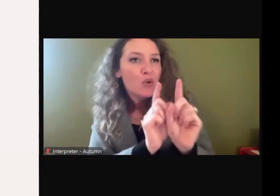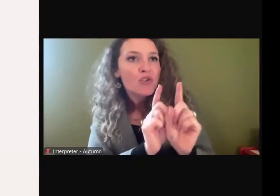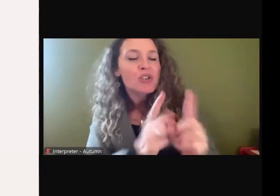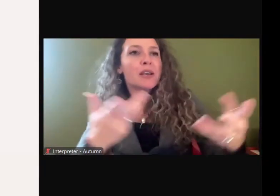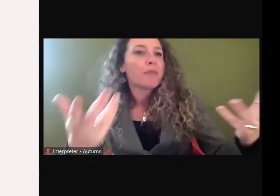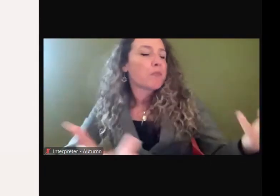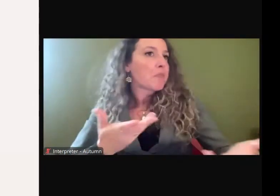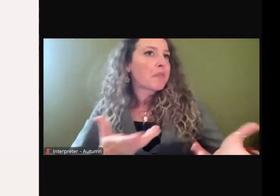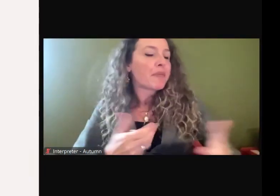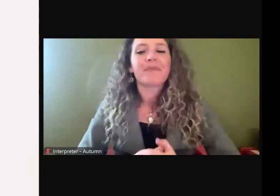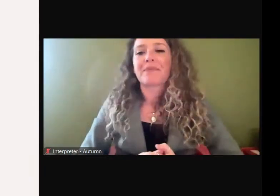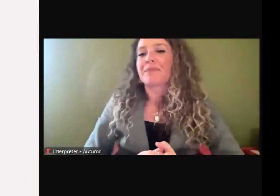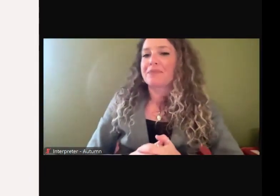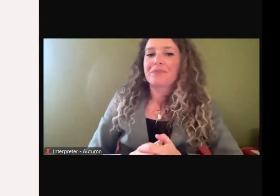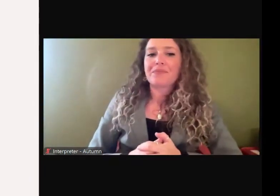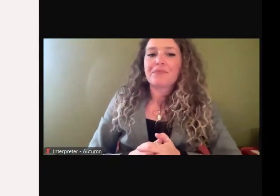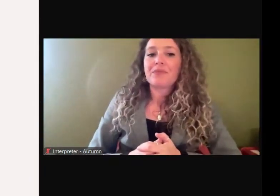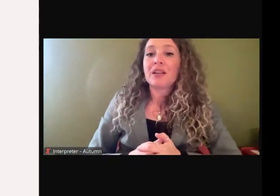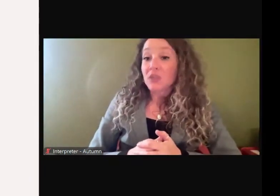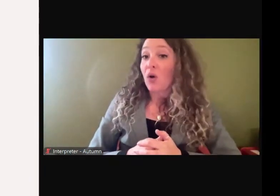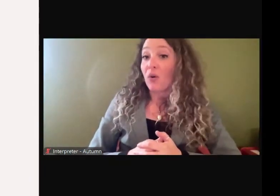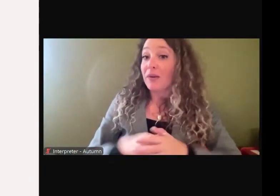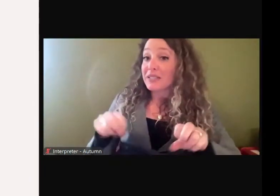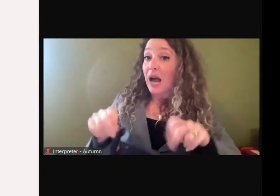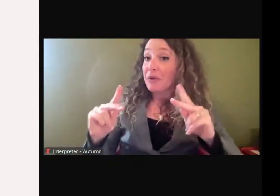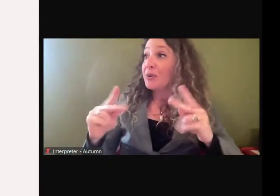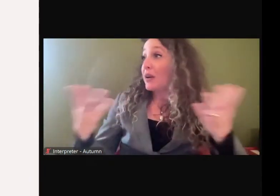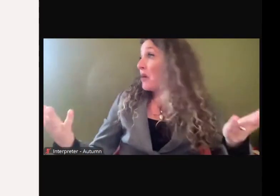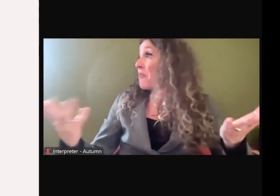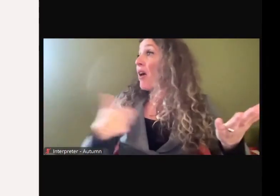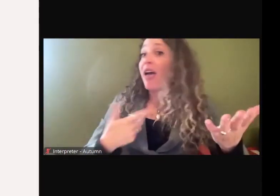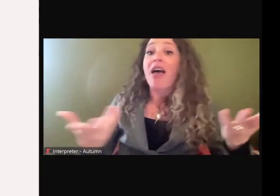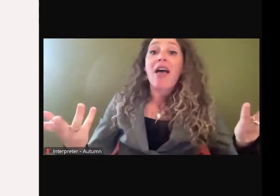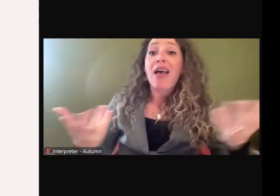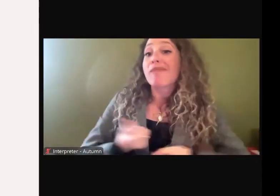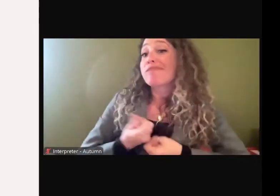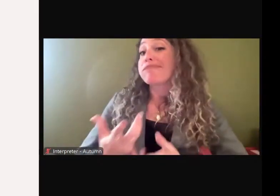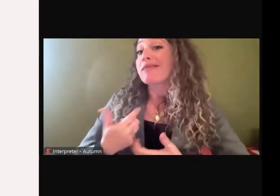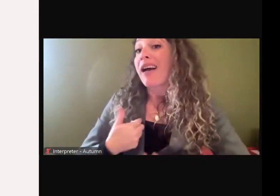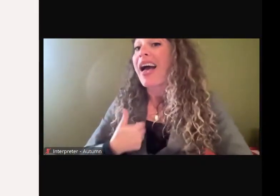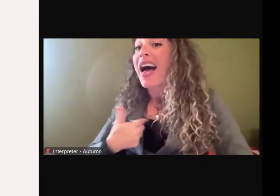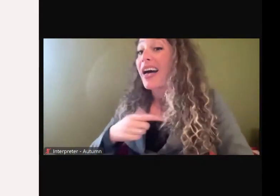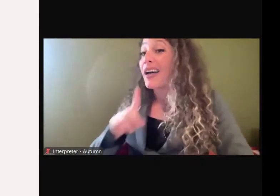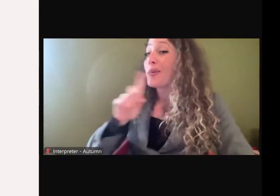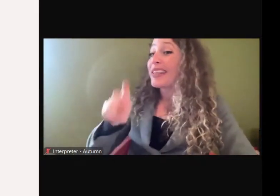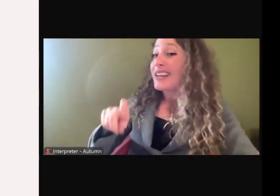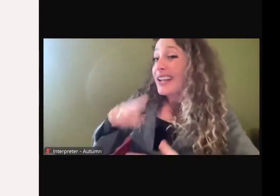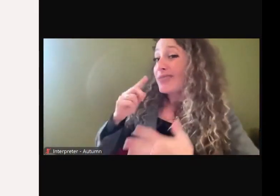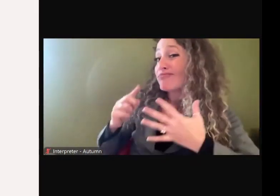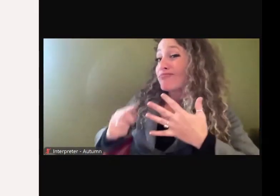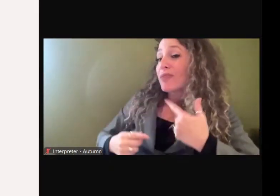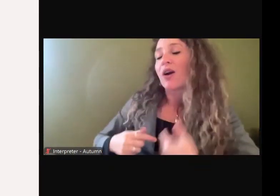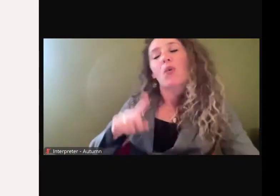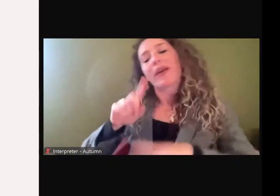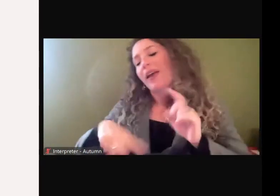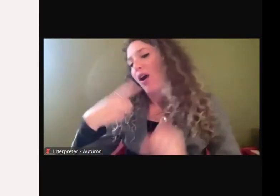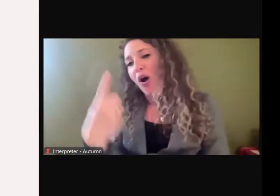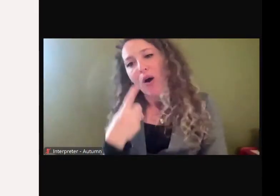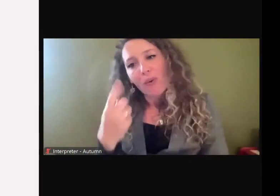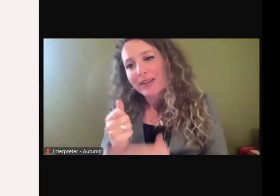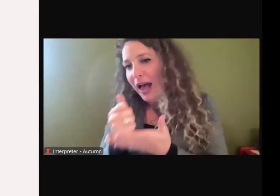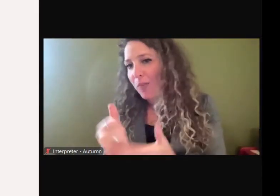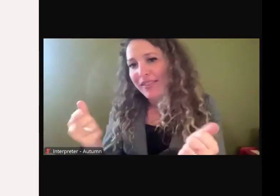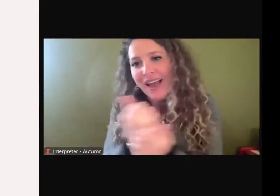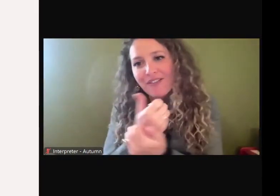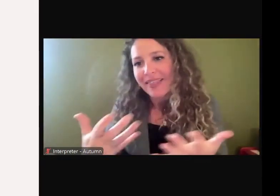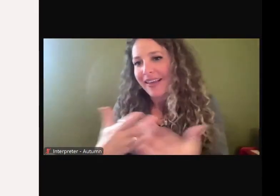kind of another unique opportunity to say, hey, I really need this. We can't always help with everything everybody needs. Our lab